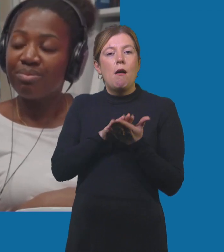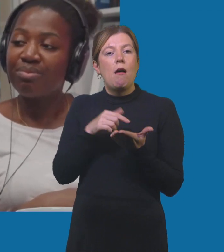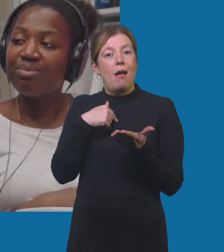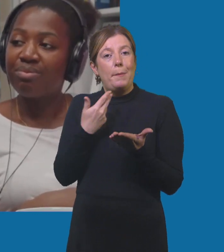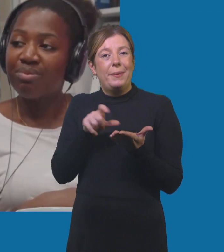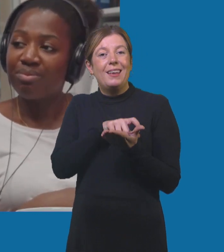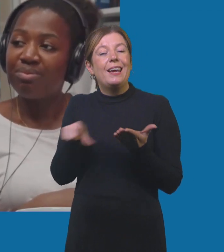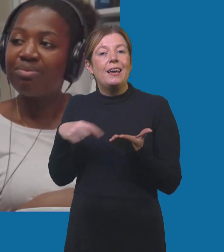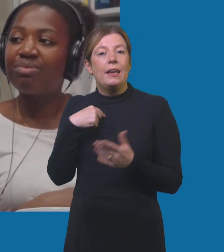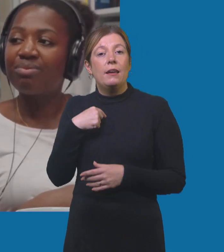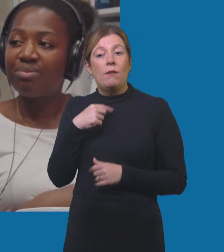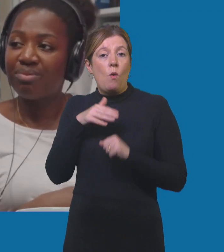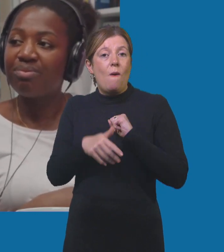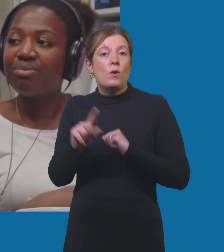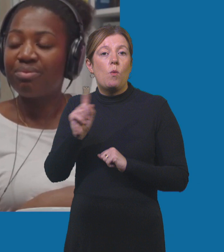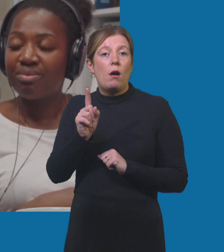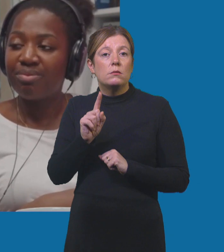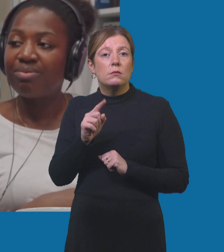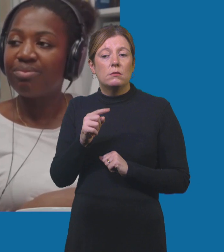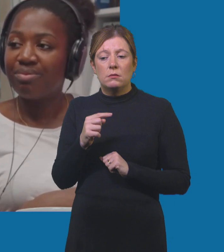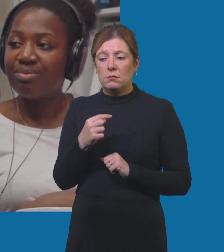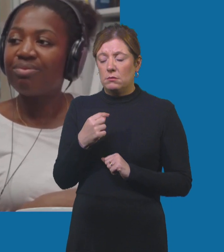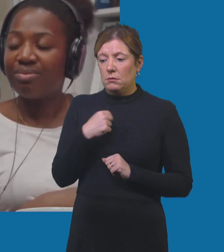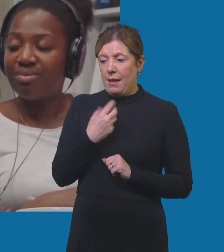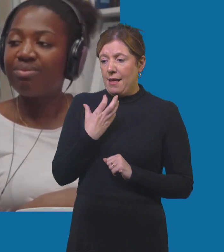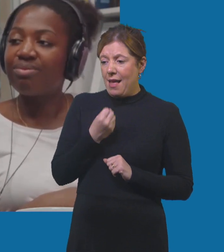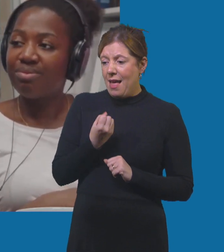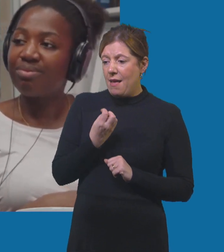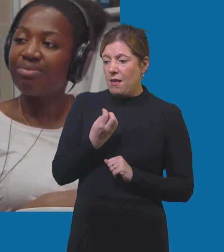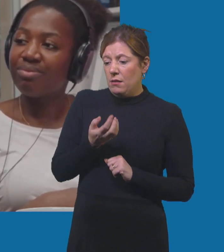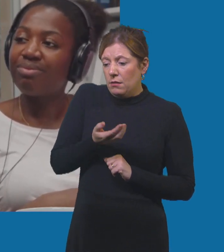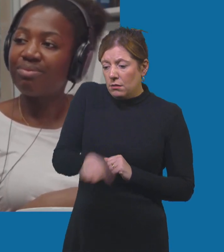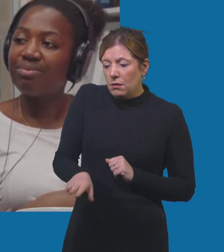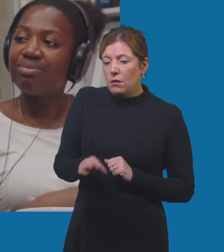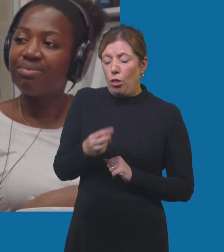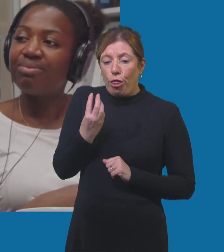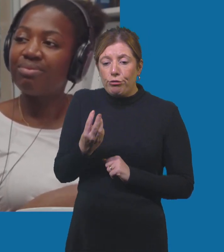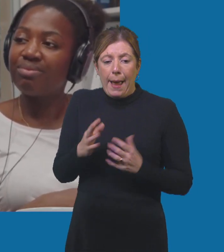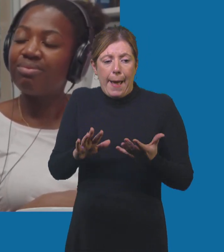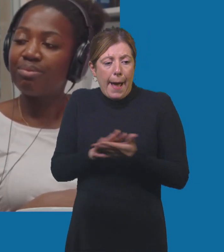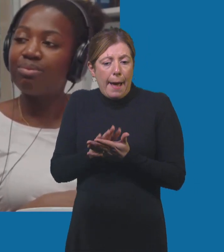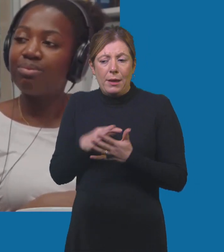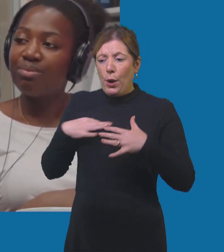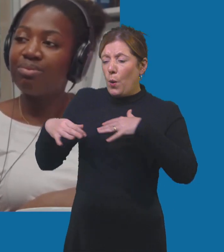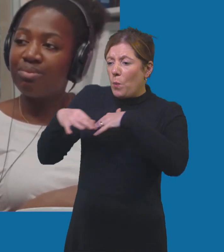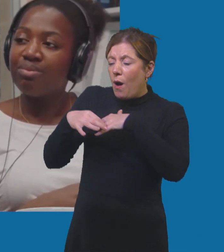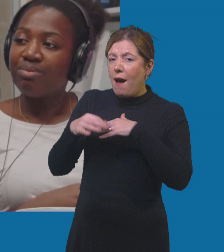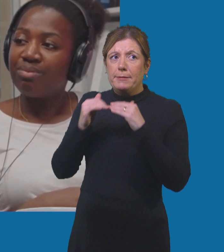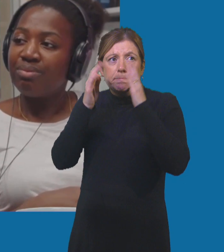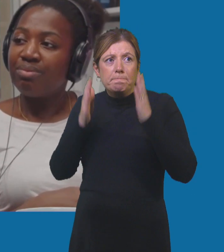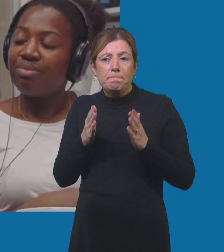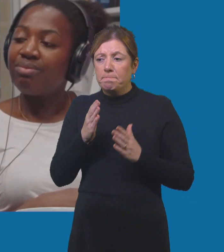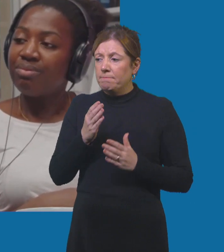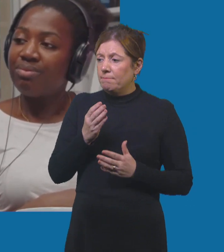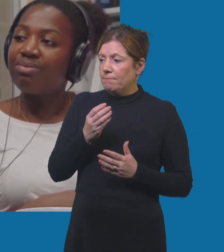post about how I was so grateful. I've got 3 healthy, happy children, a lovely wife, a roof over my head and food in my